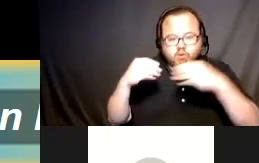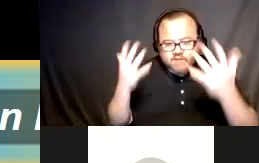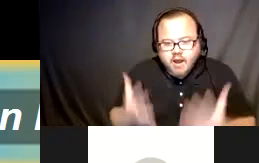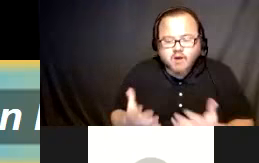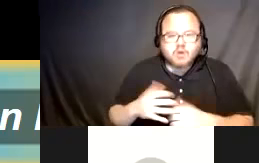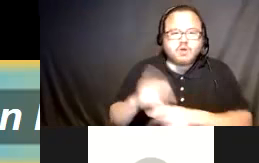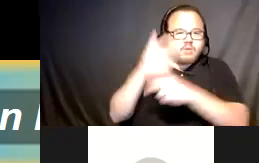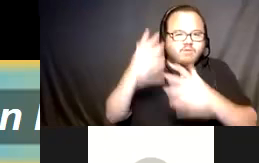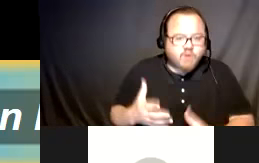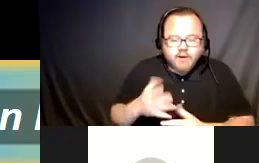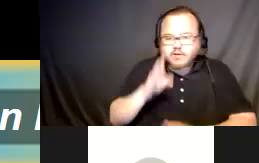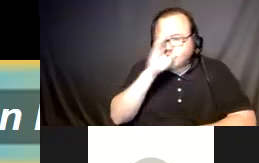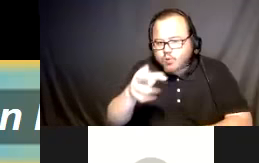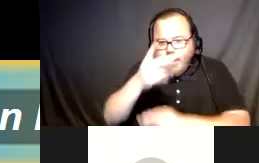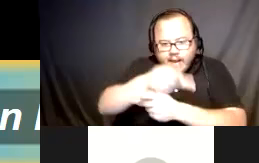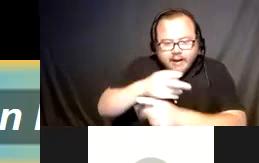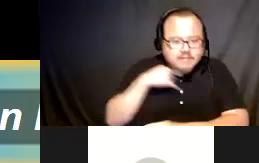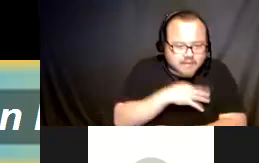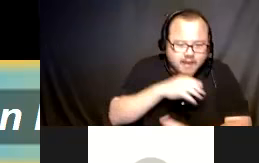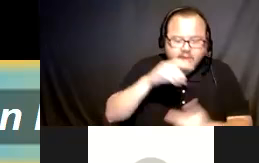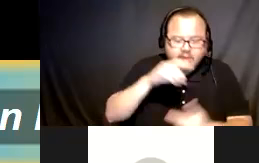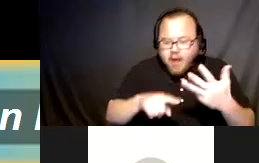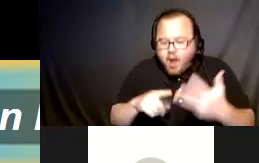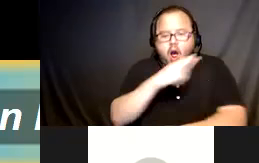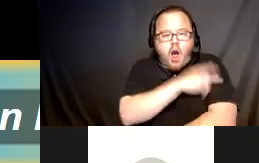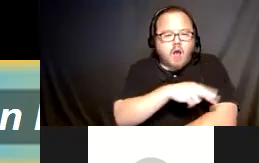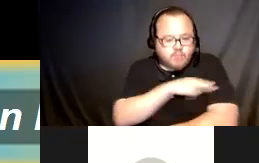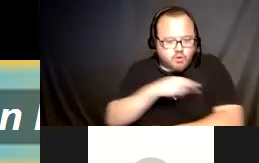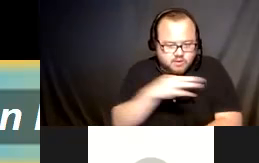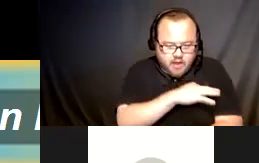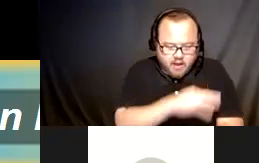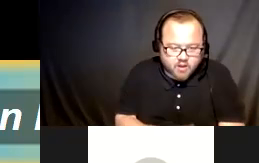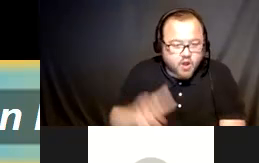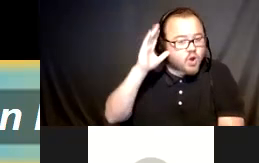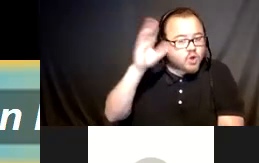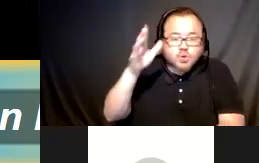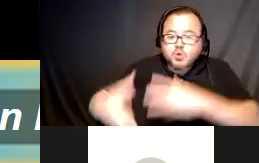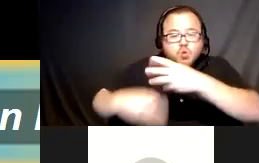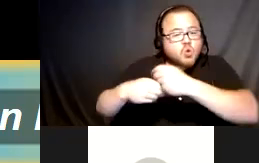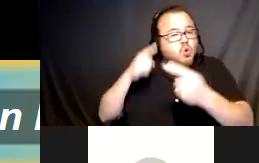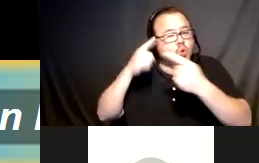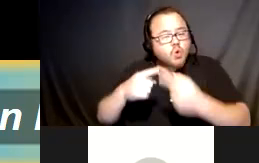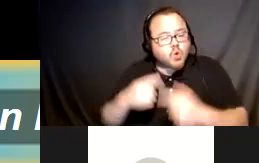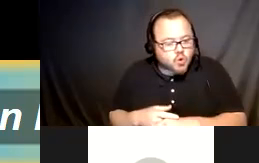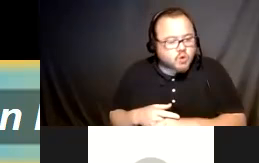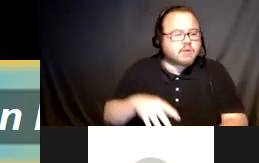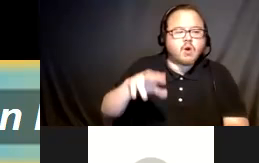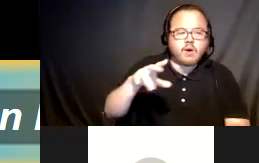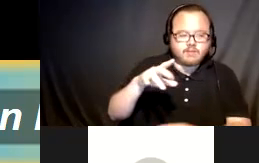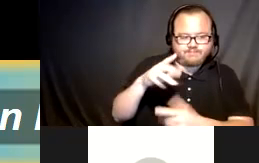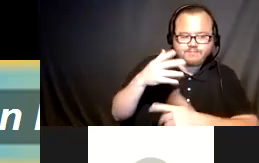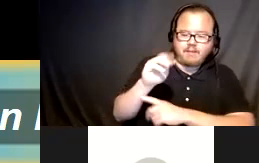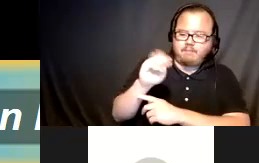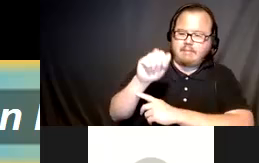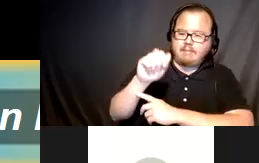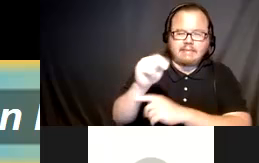supervisors, direct care staff, and hospital direct care staff. Additional future goal is to address the means safety. We focused